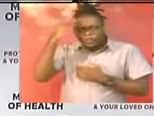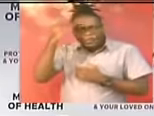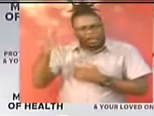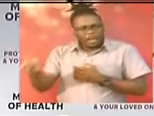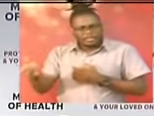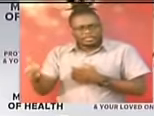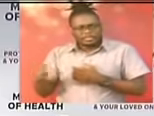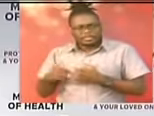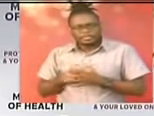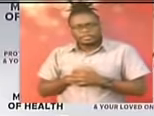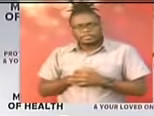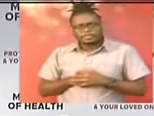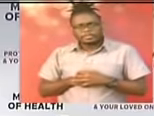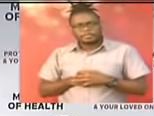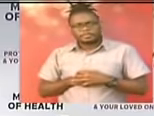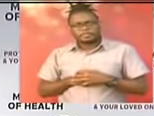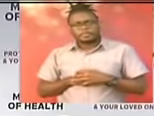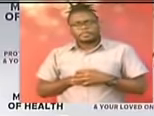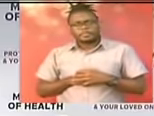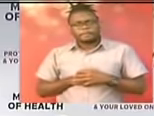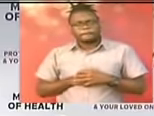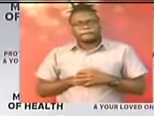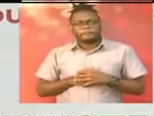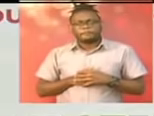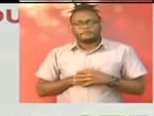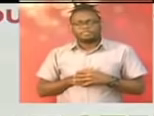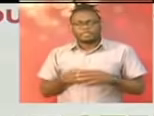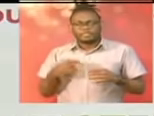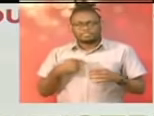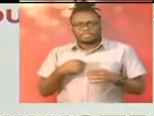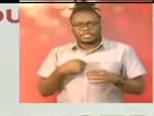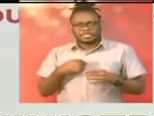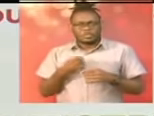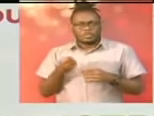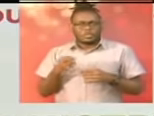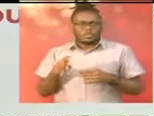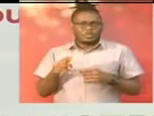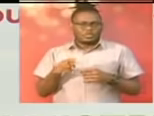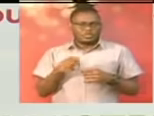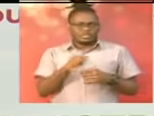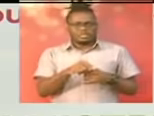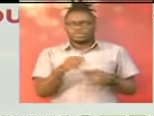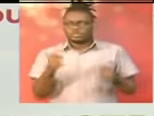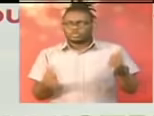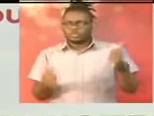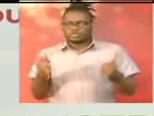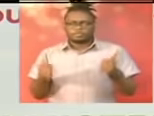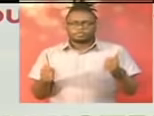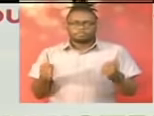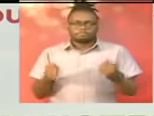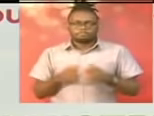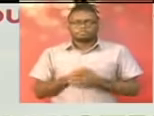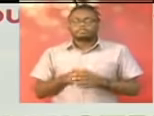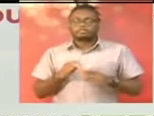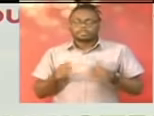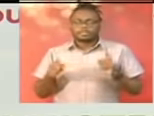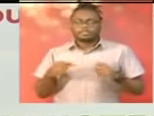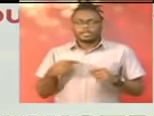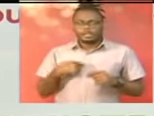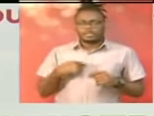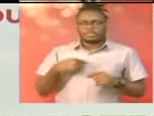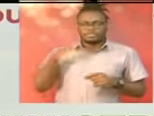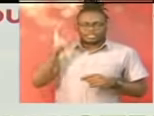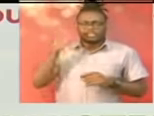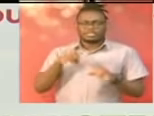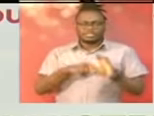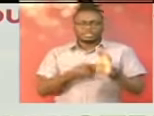Okay, I'm not sure whether the question should really go to me or to Mr. Siram Singh, but I will begin the answer, and Mr. Siram Singh can chime in if needed.